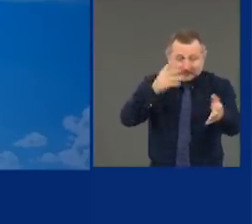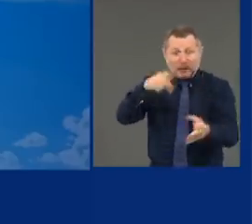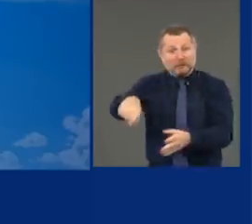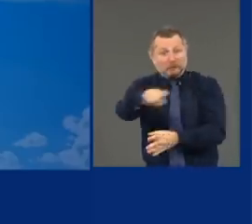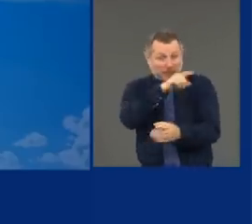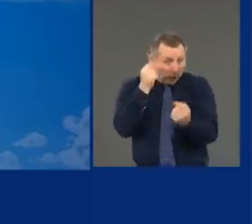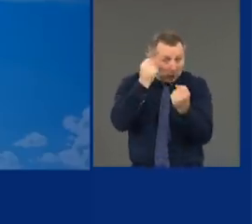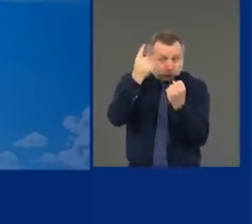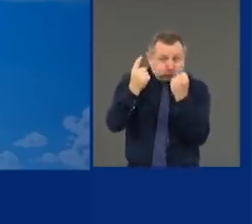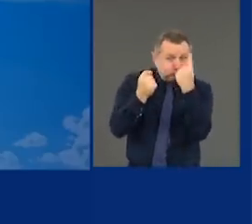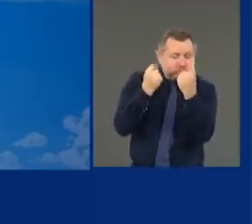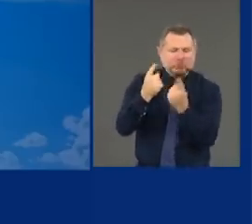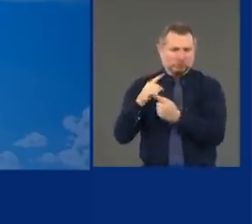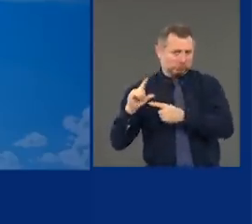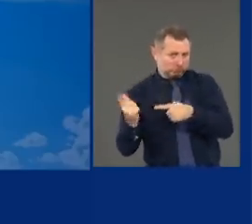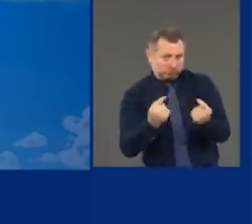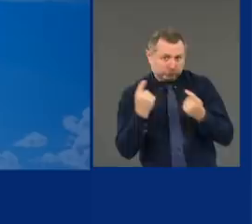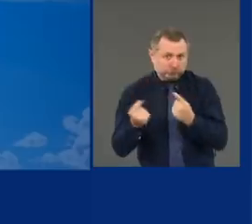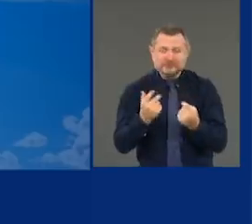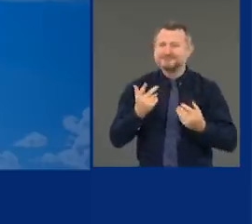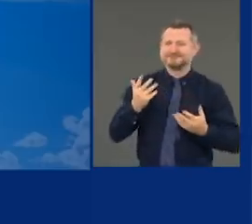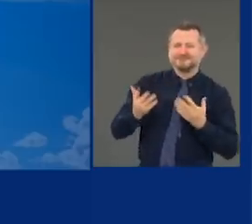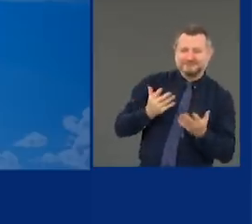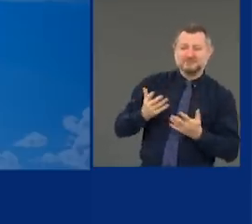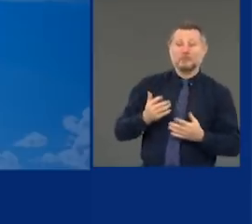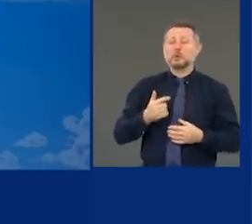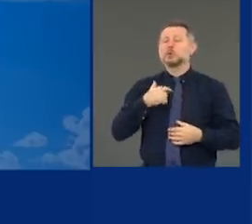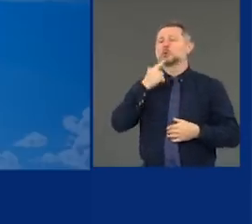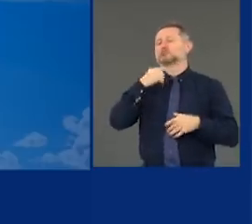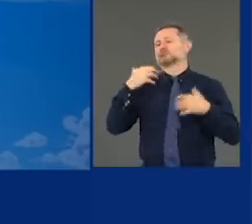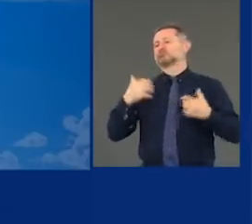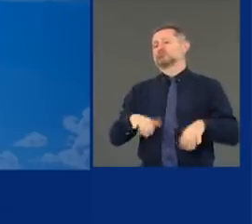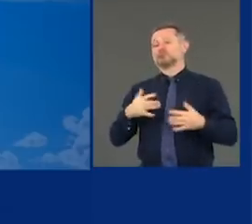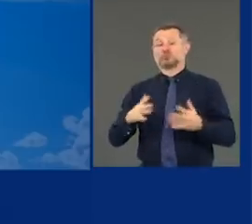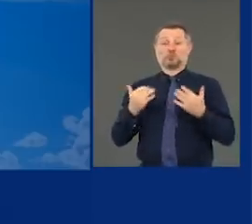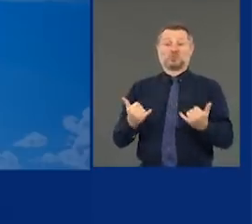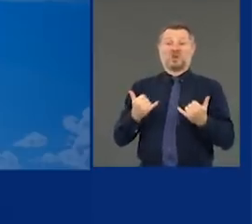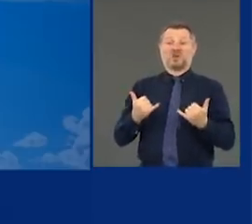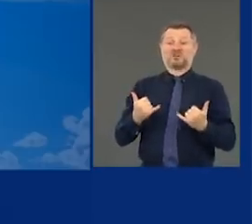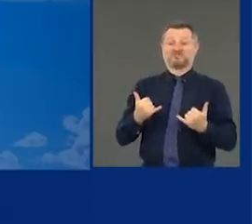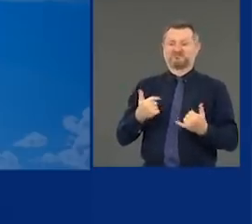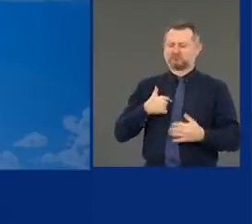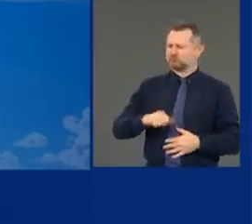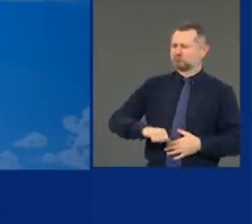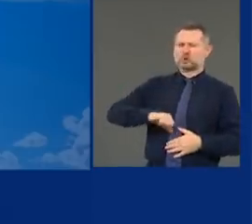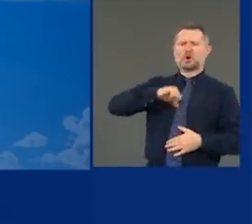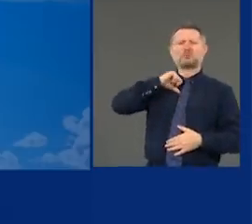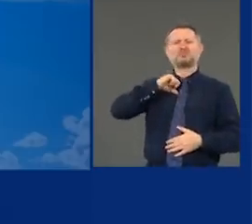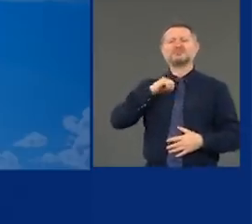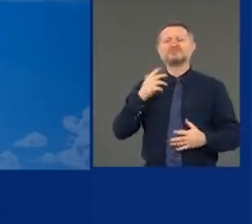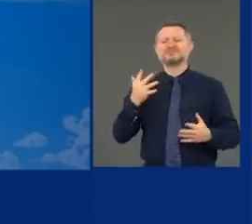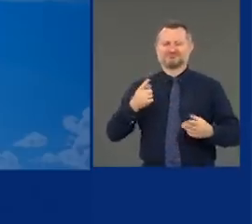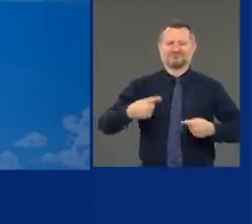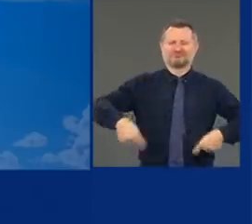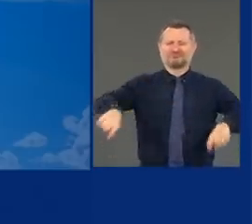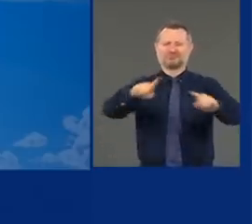how serious it is. And I am just so proud of how New Yorkers have